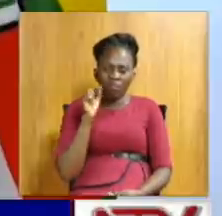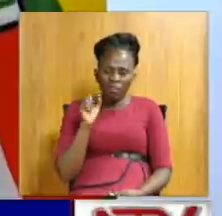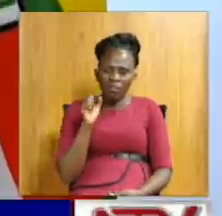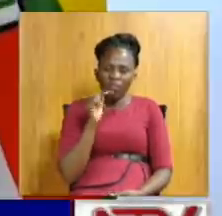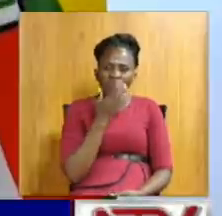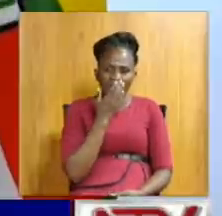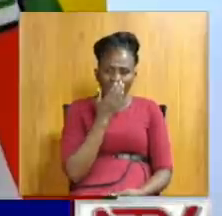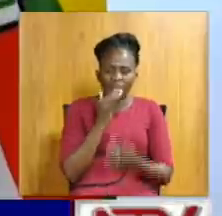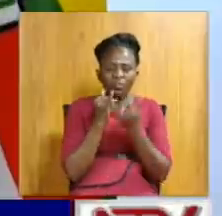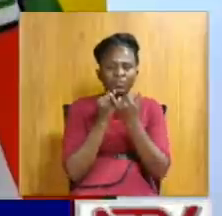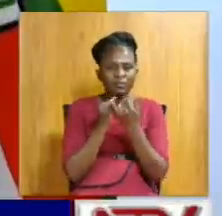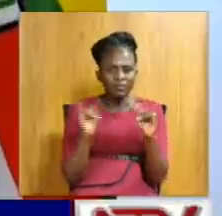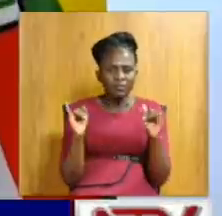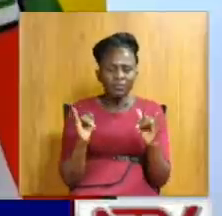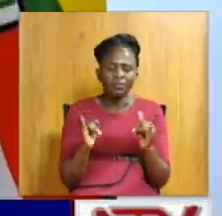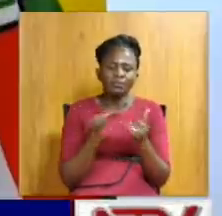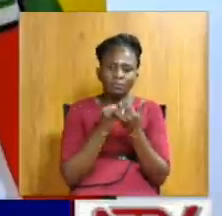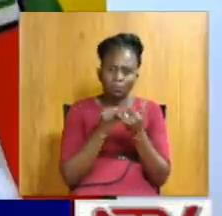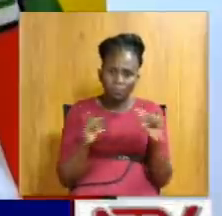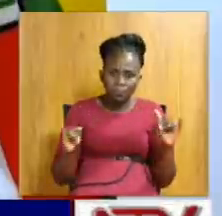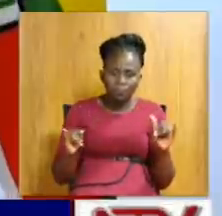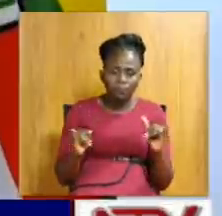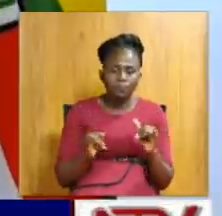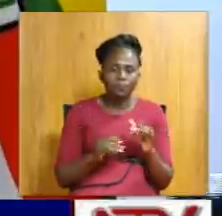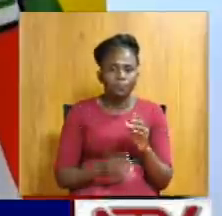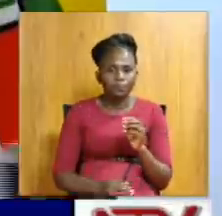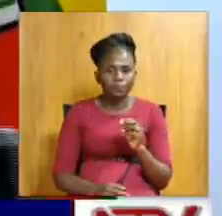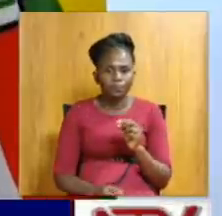678. Independents got